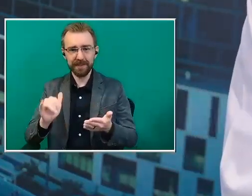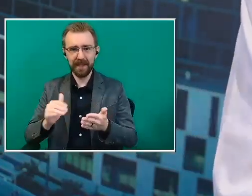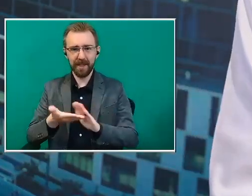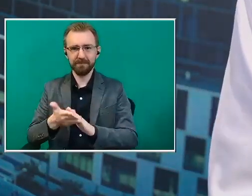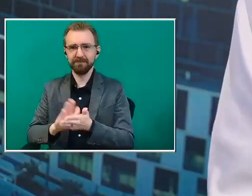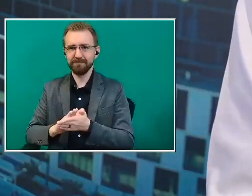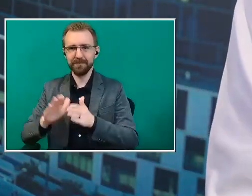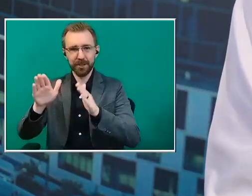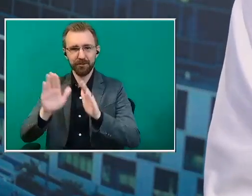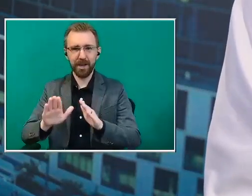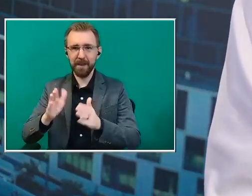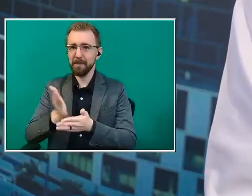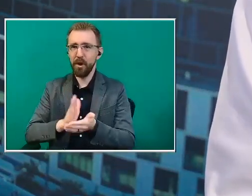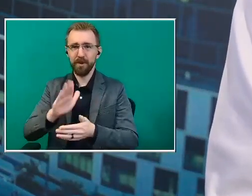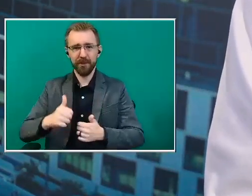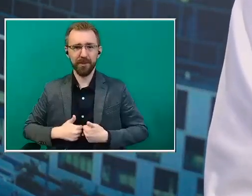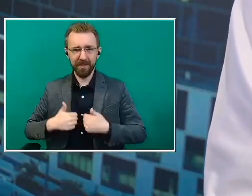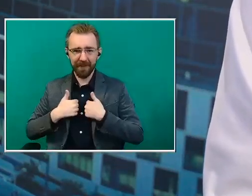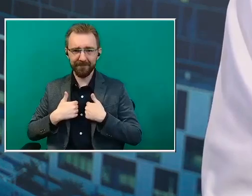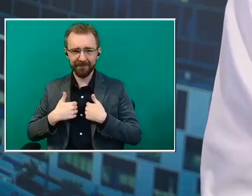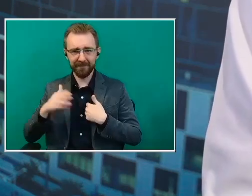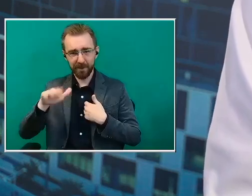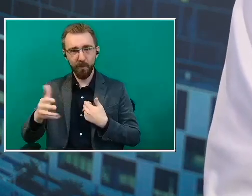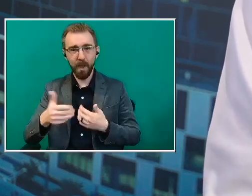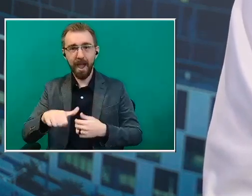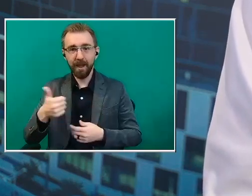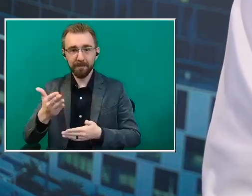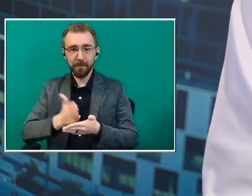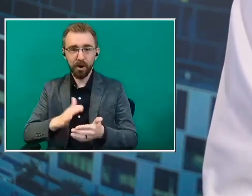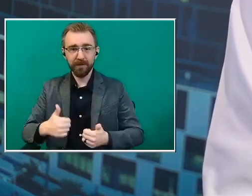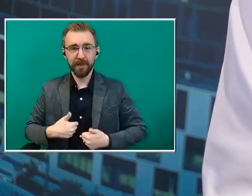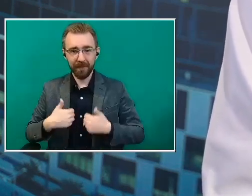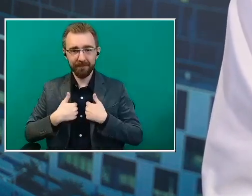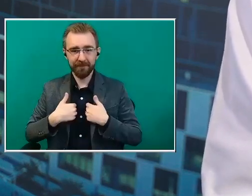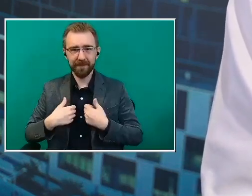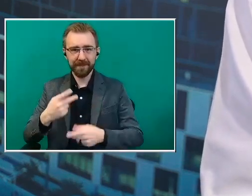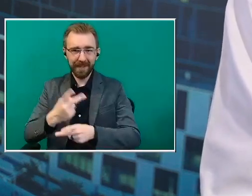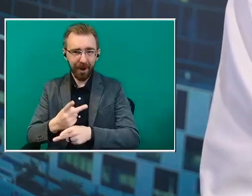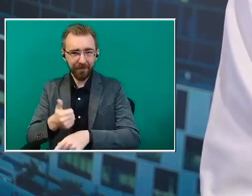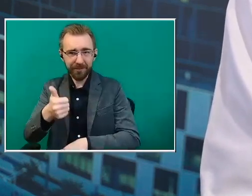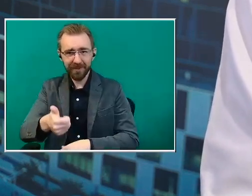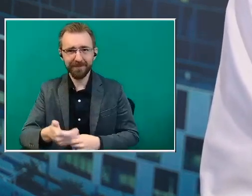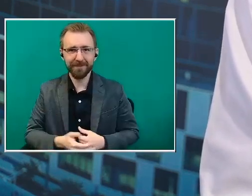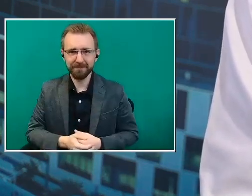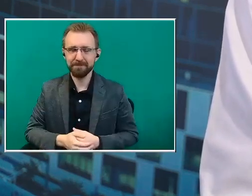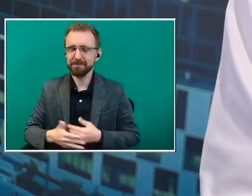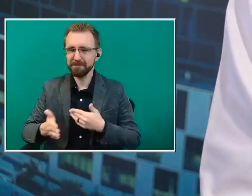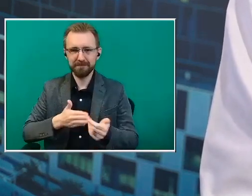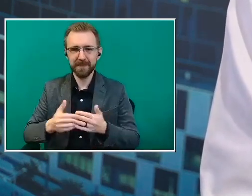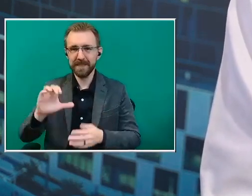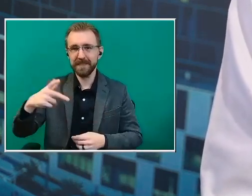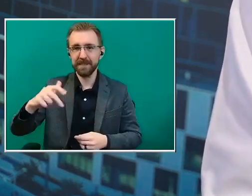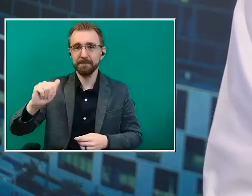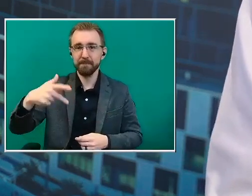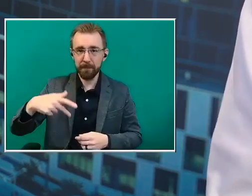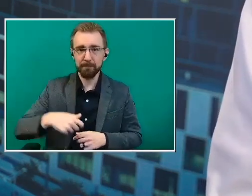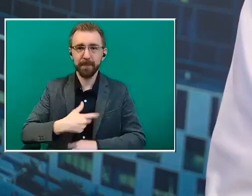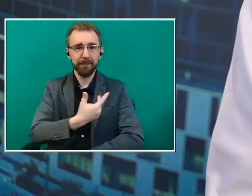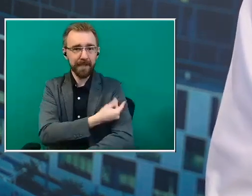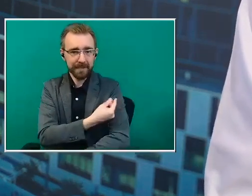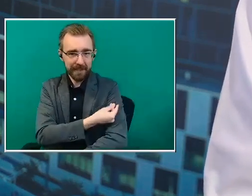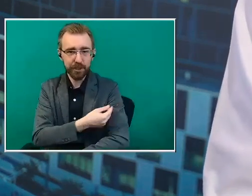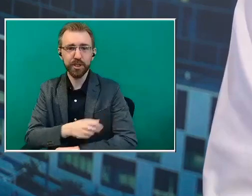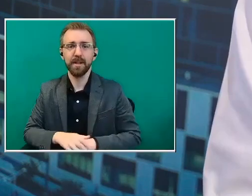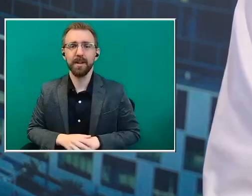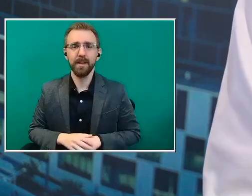life. You know what else can be a great part of your life? Taking great care of yourself. Whether it's CPAP, vaccination,